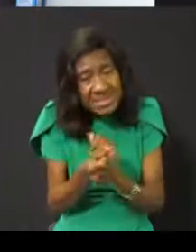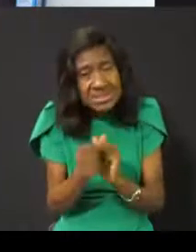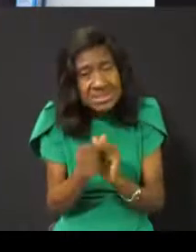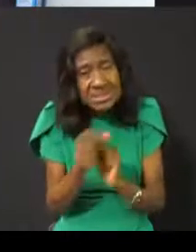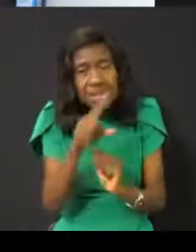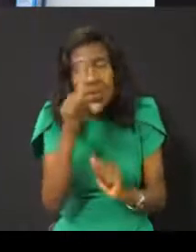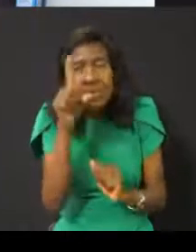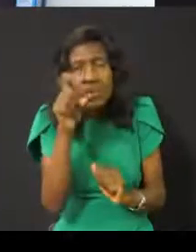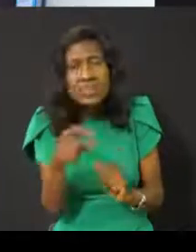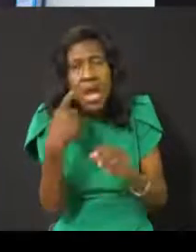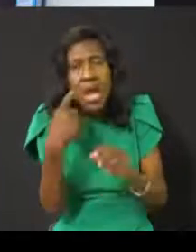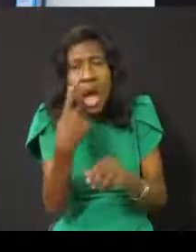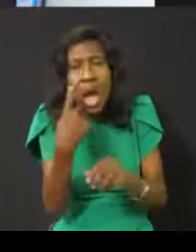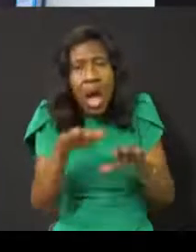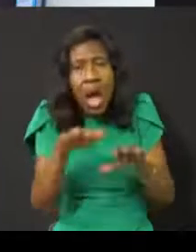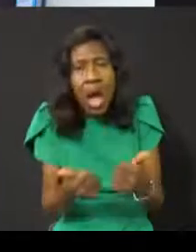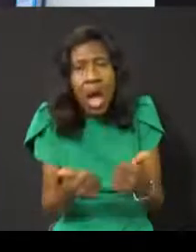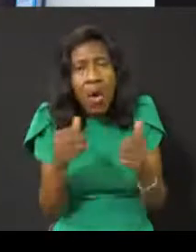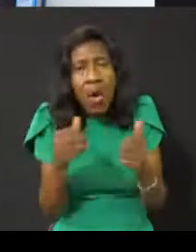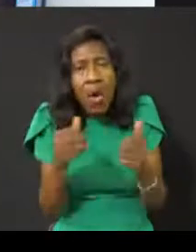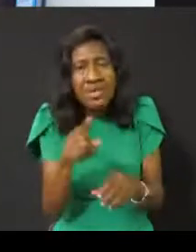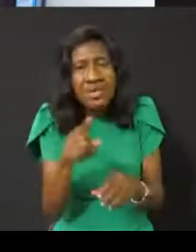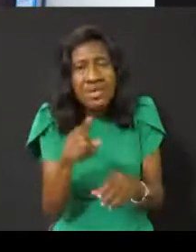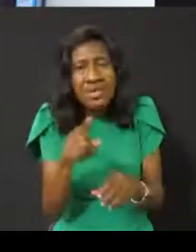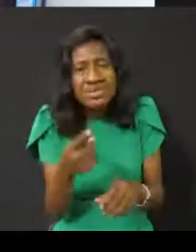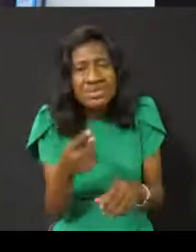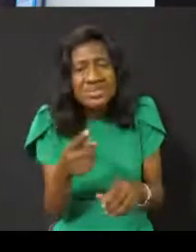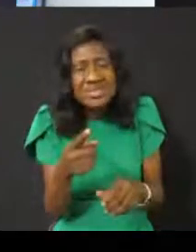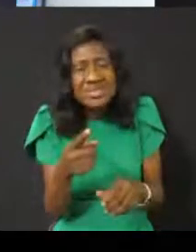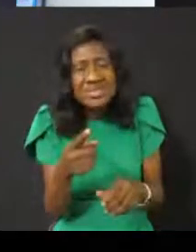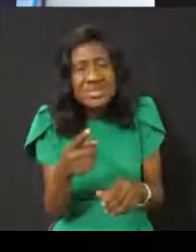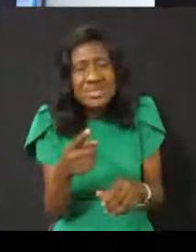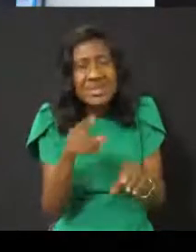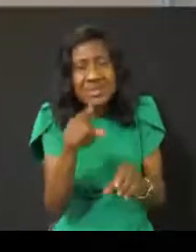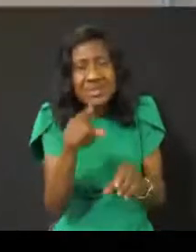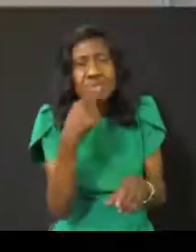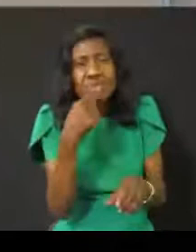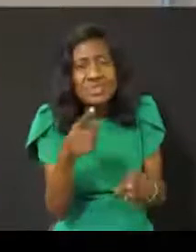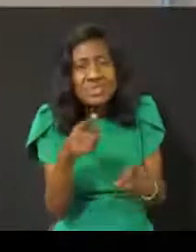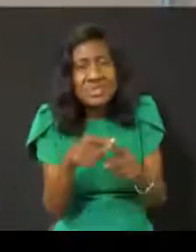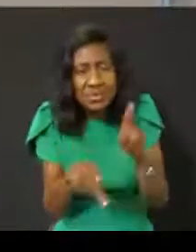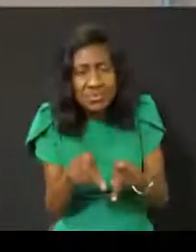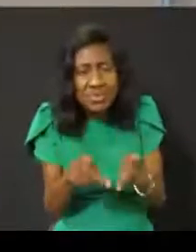that it's okay to spend money, buy an airline ticket, just make plans?